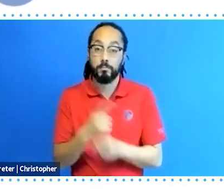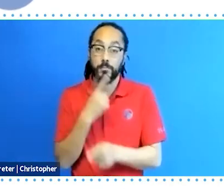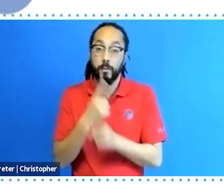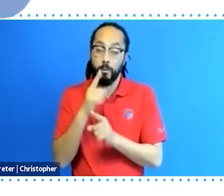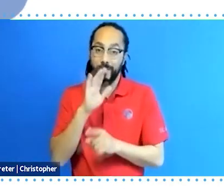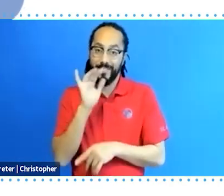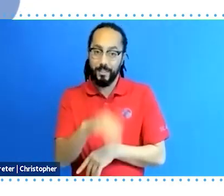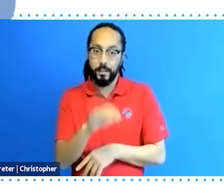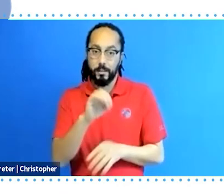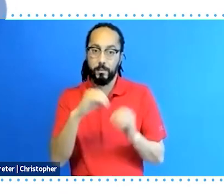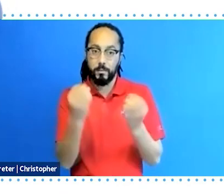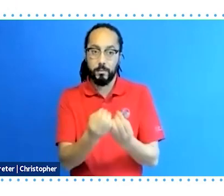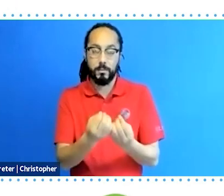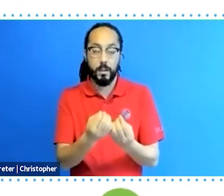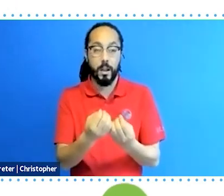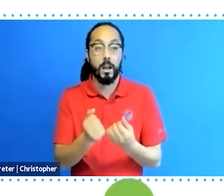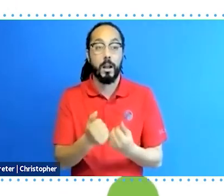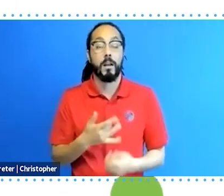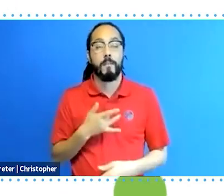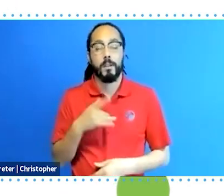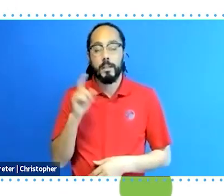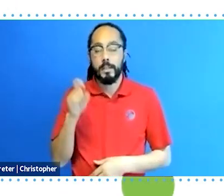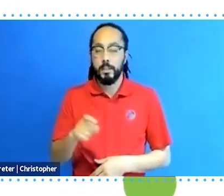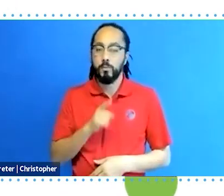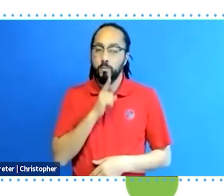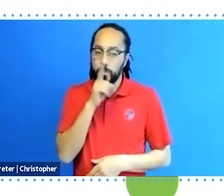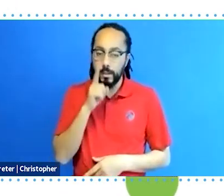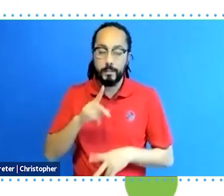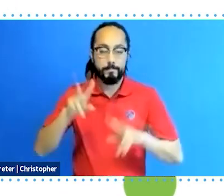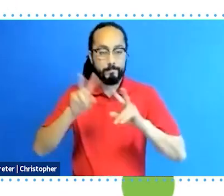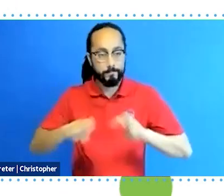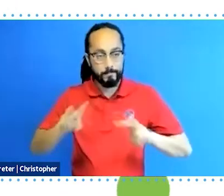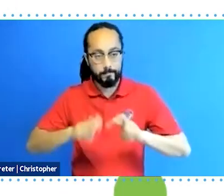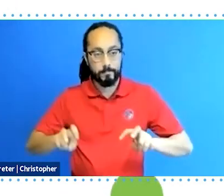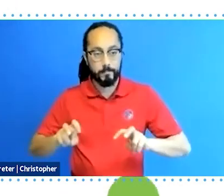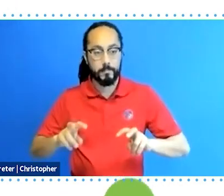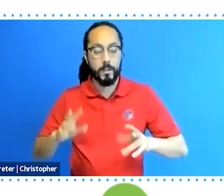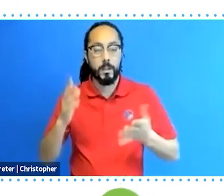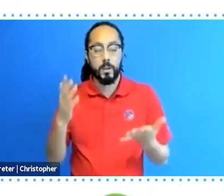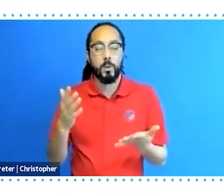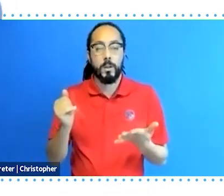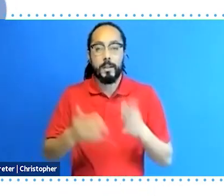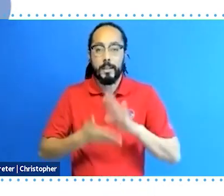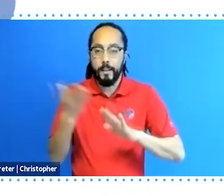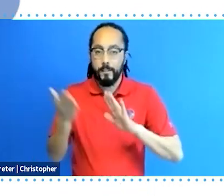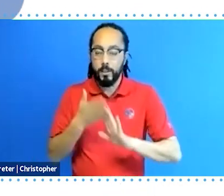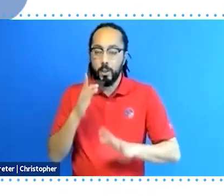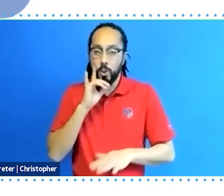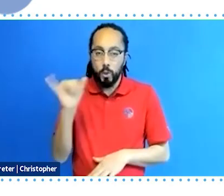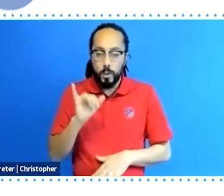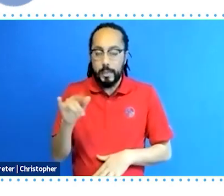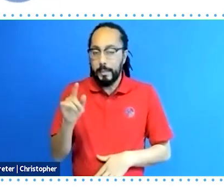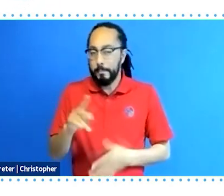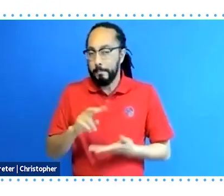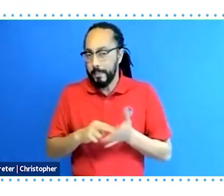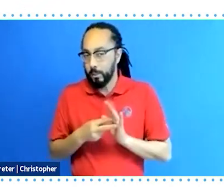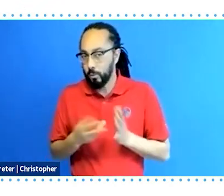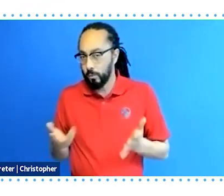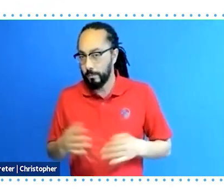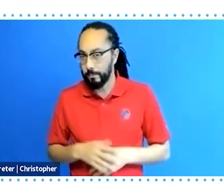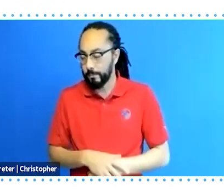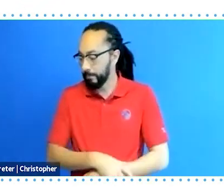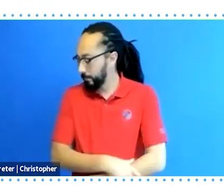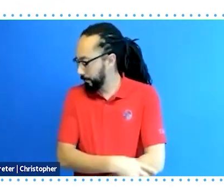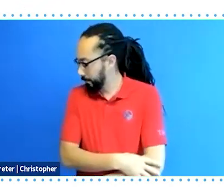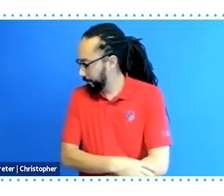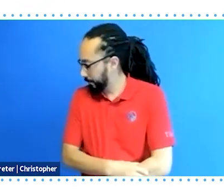there needs to be a real examination of what does that governance need to be. And so in